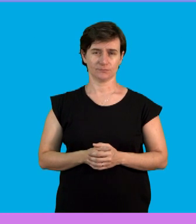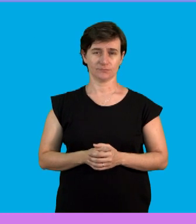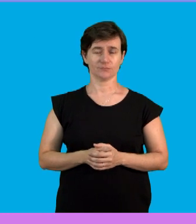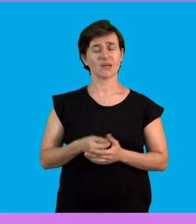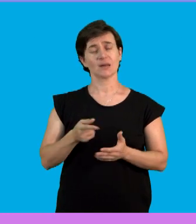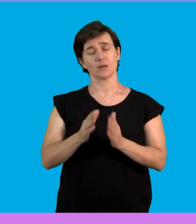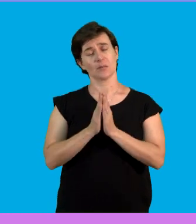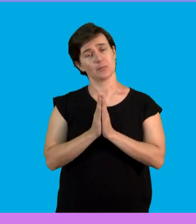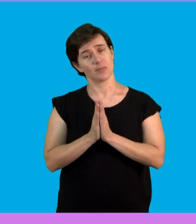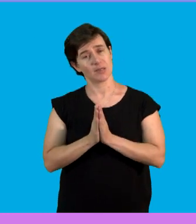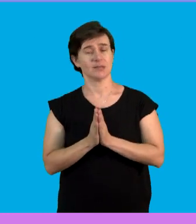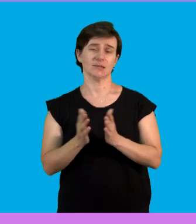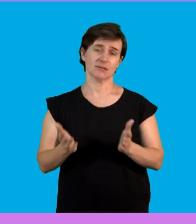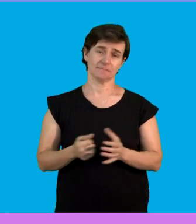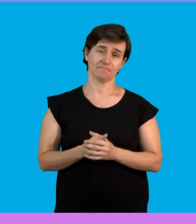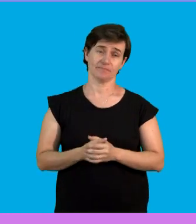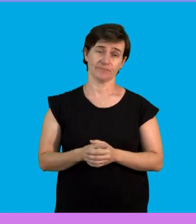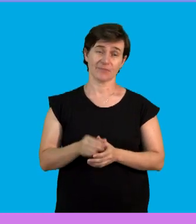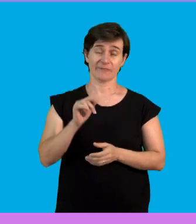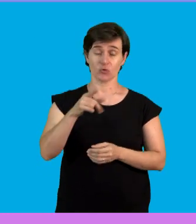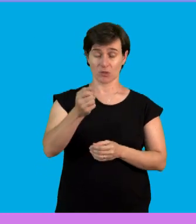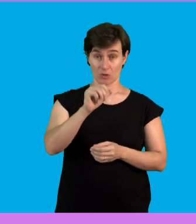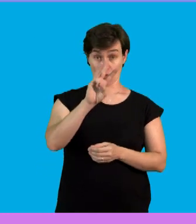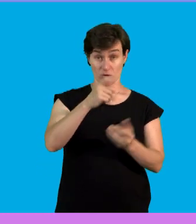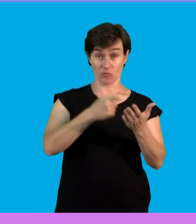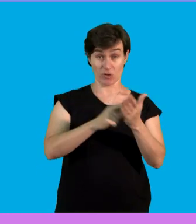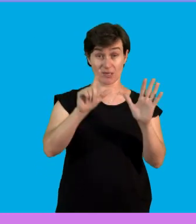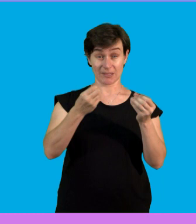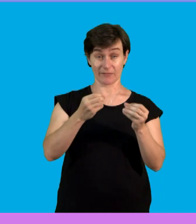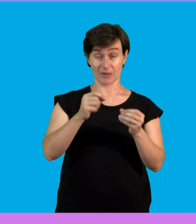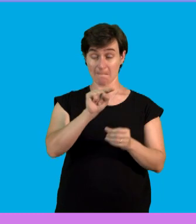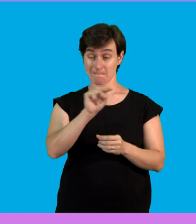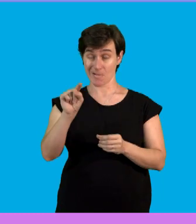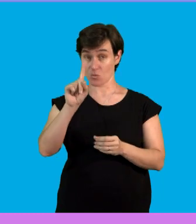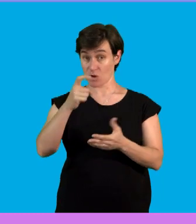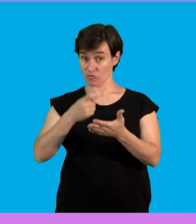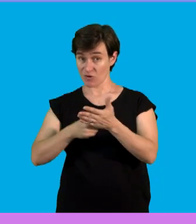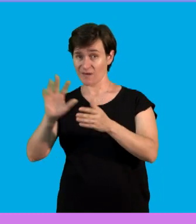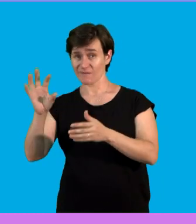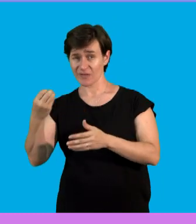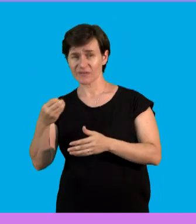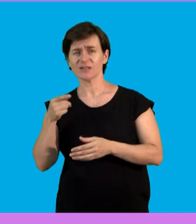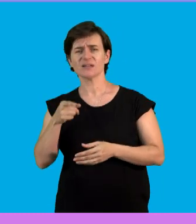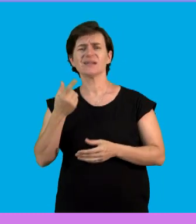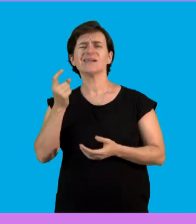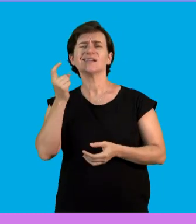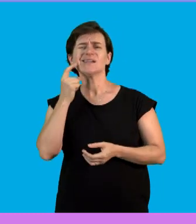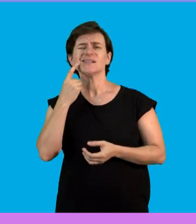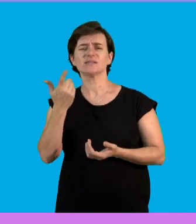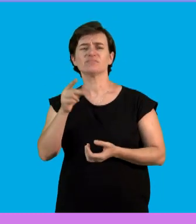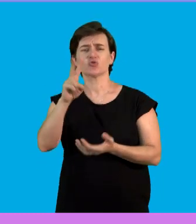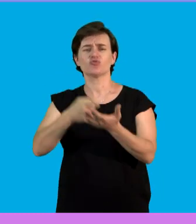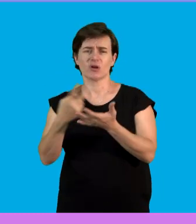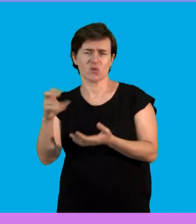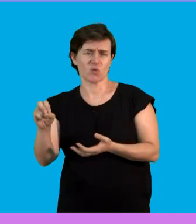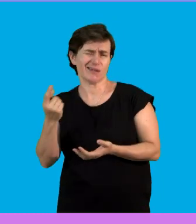then please, even now with me, when you take 3.70 rand minus 1.50 rand, it's very